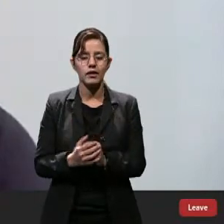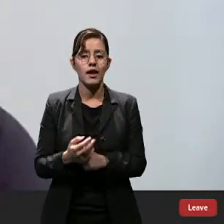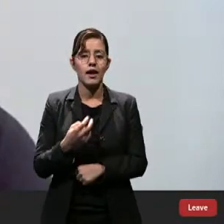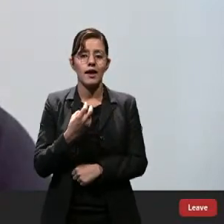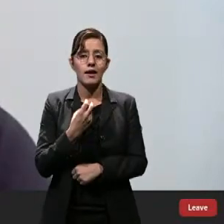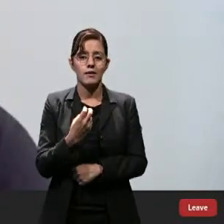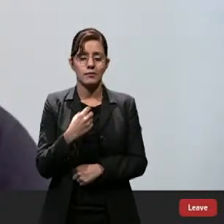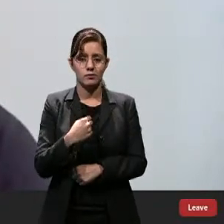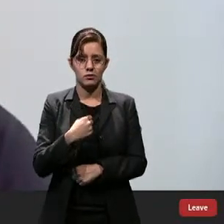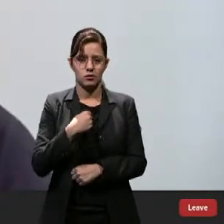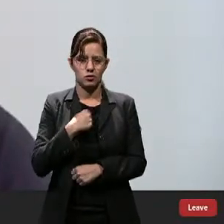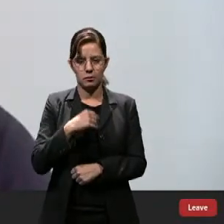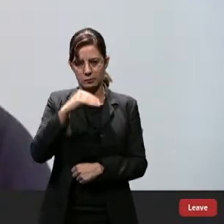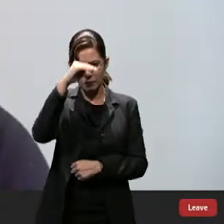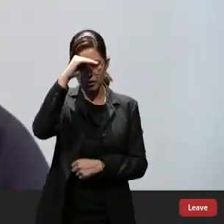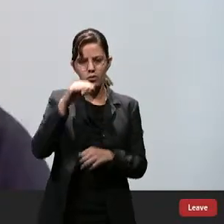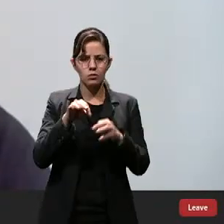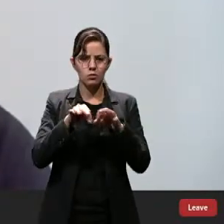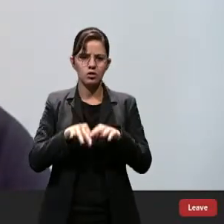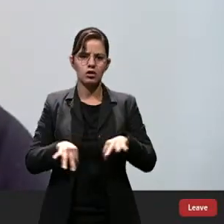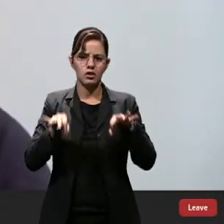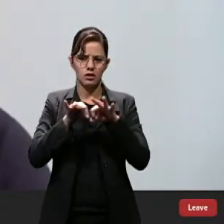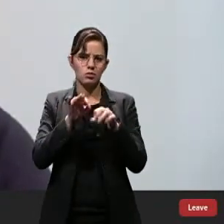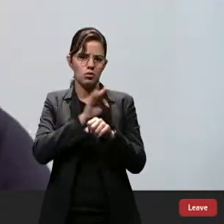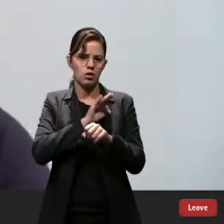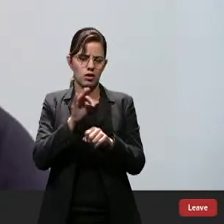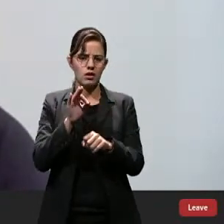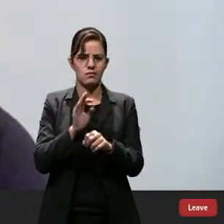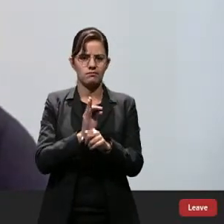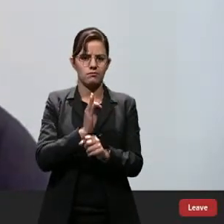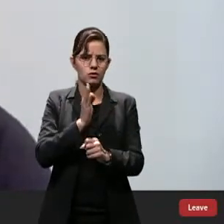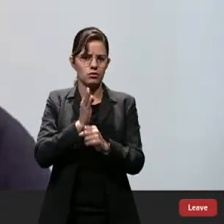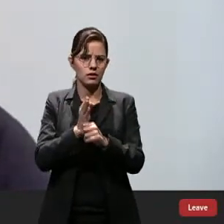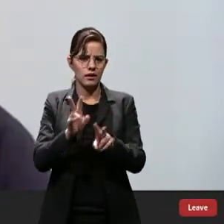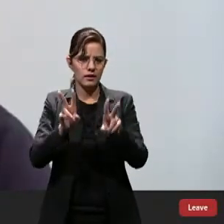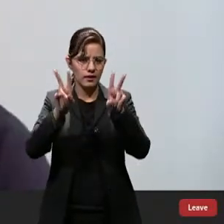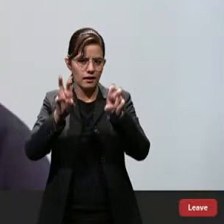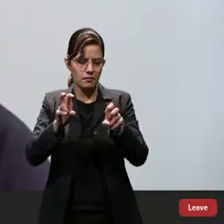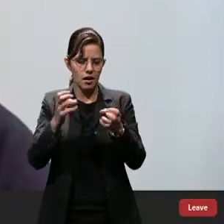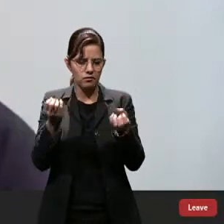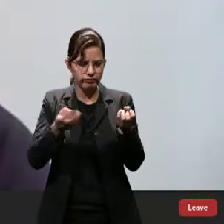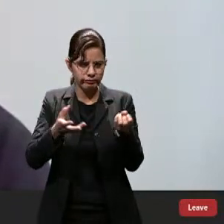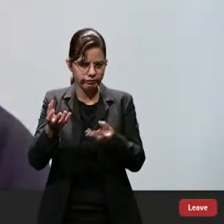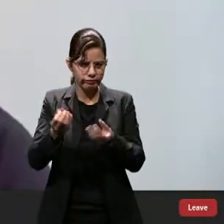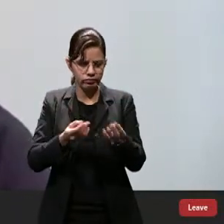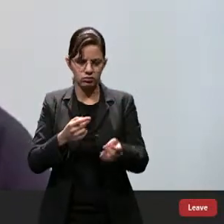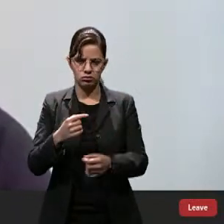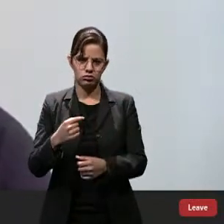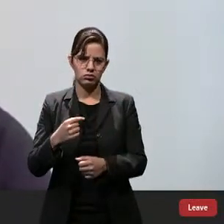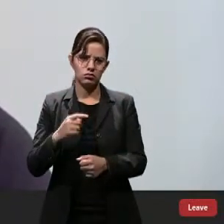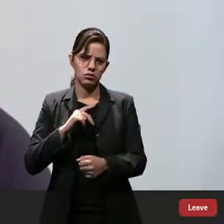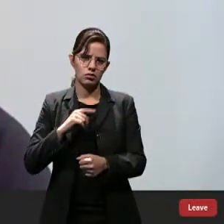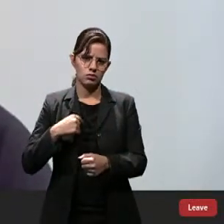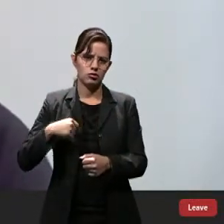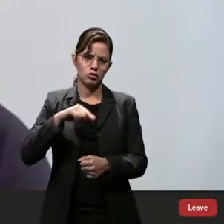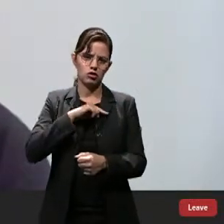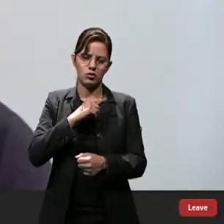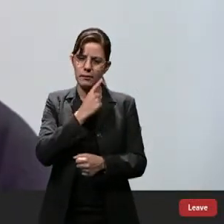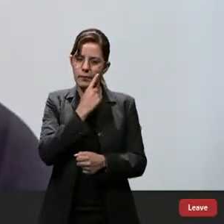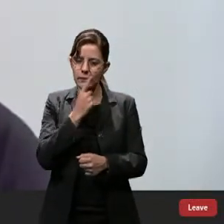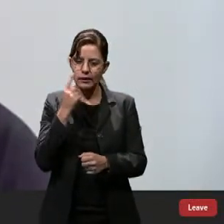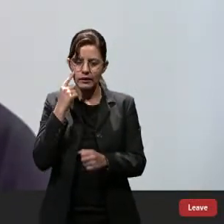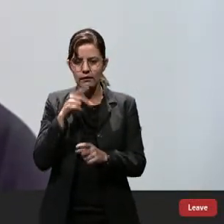That's why, for me, it's so important to be able to contribute to this conversation and share our perspective